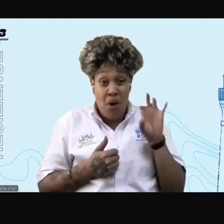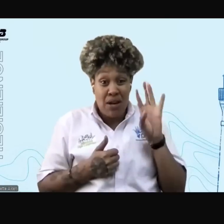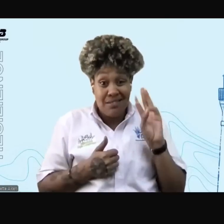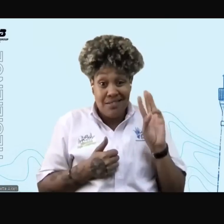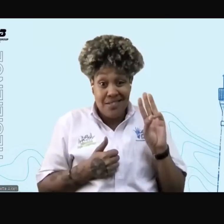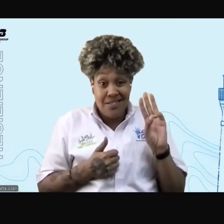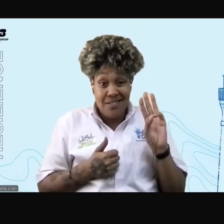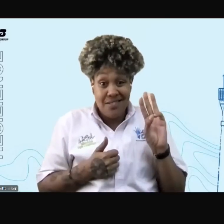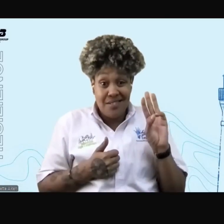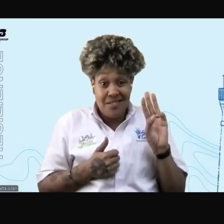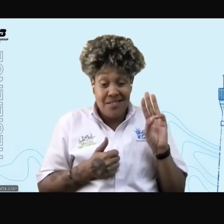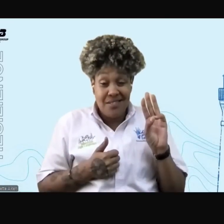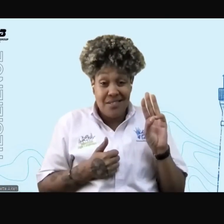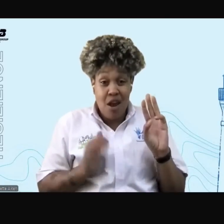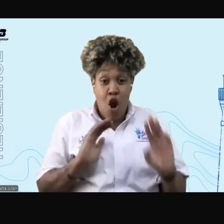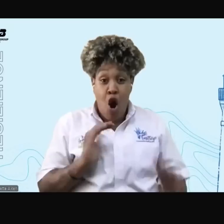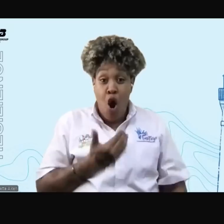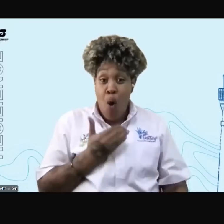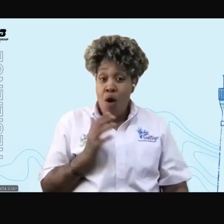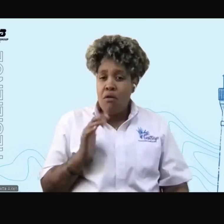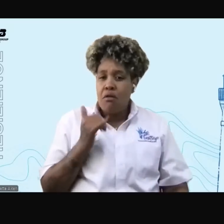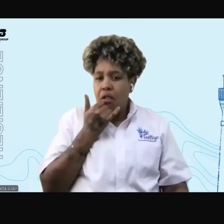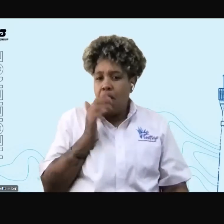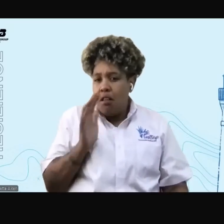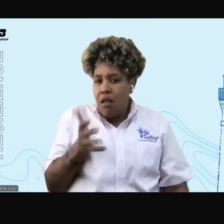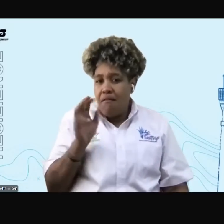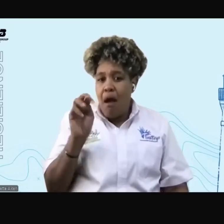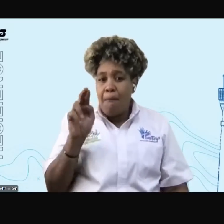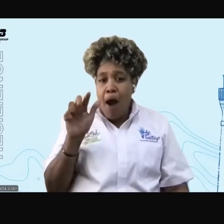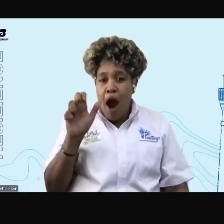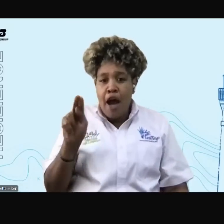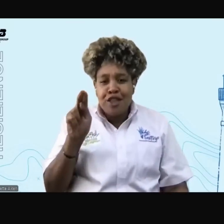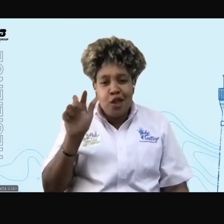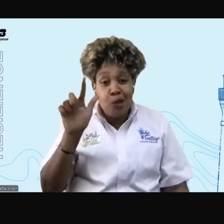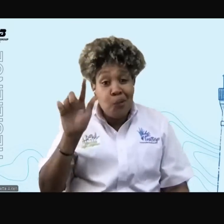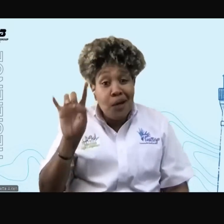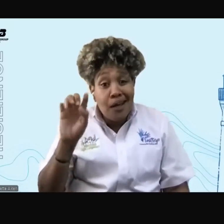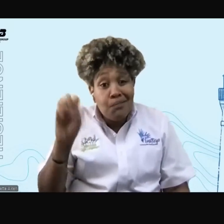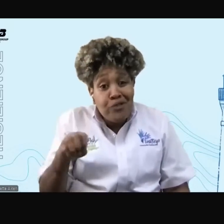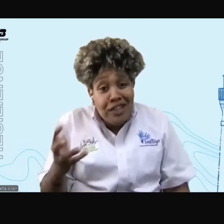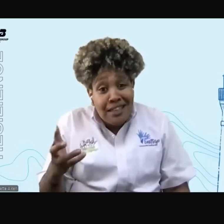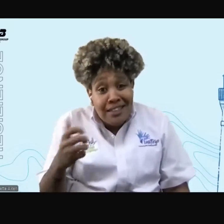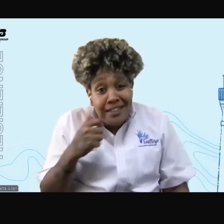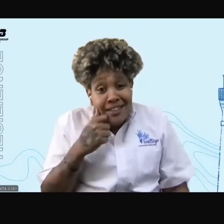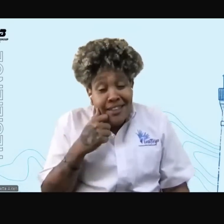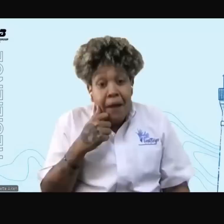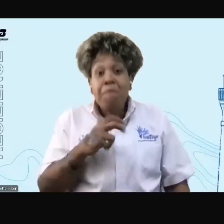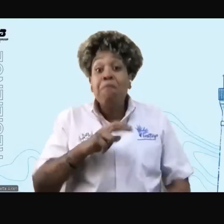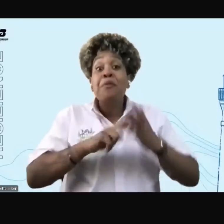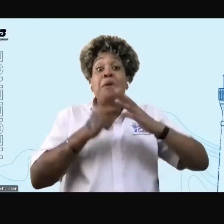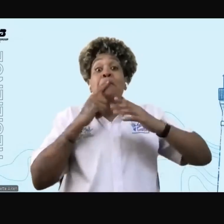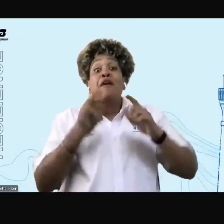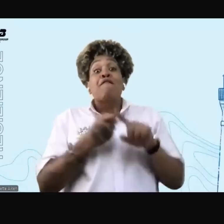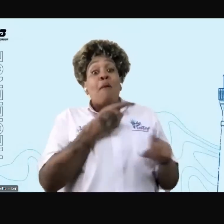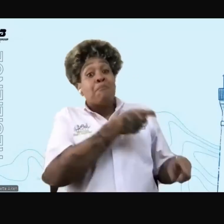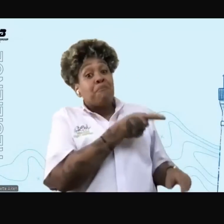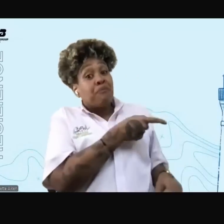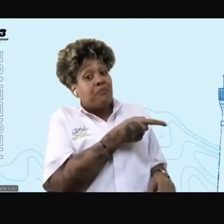71.6, our margins are 28%. To go from